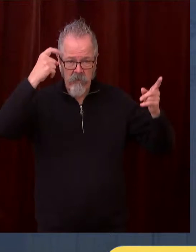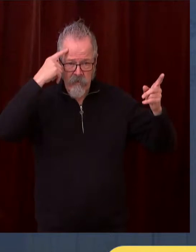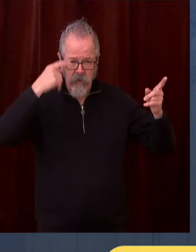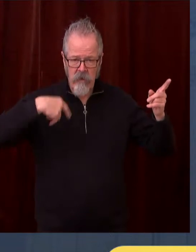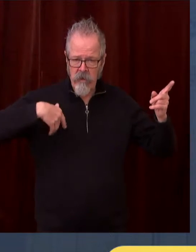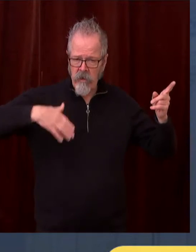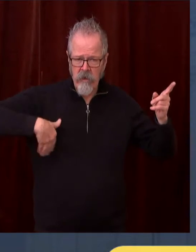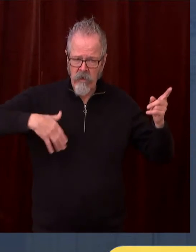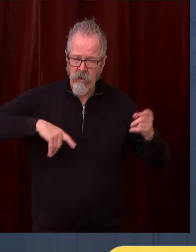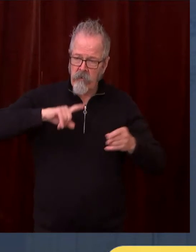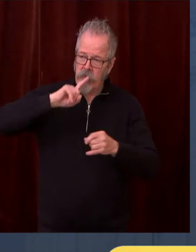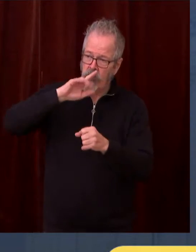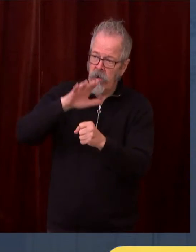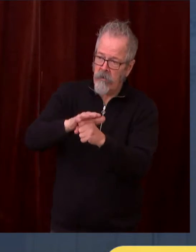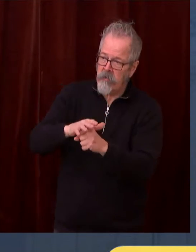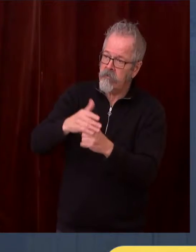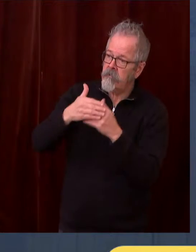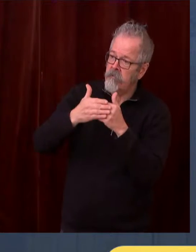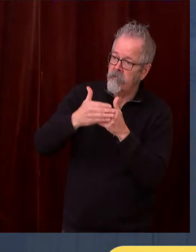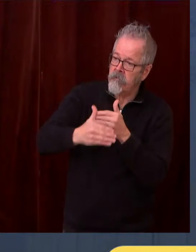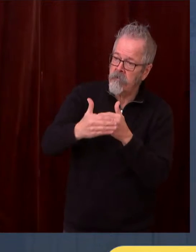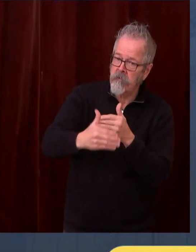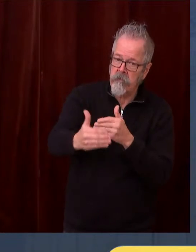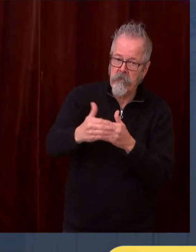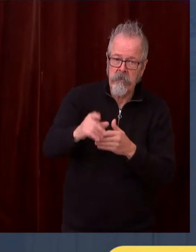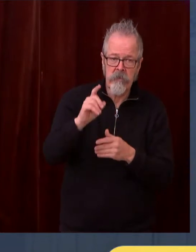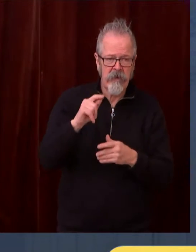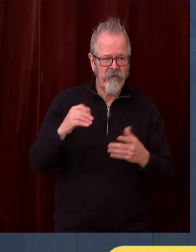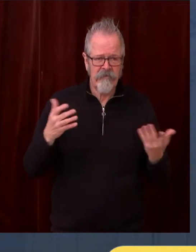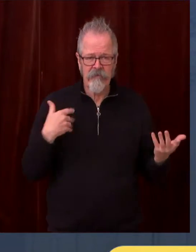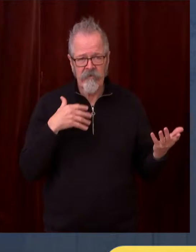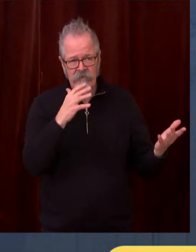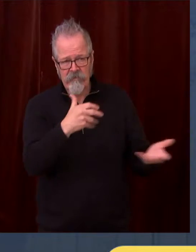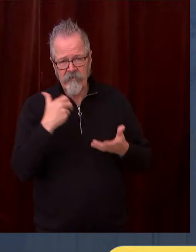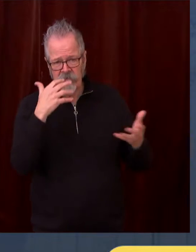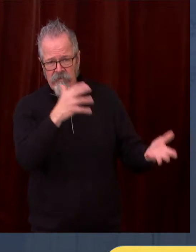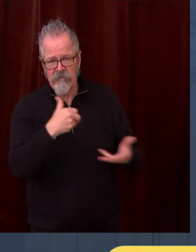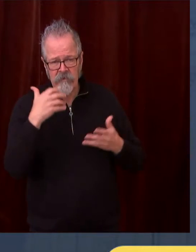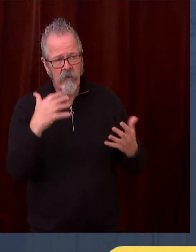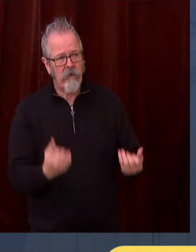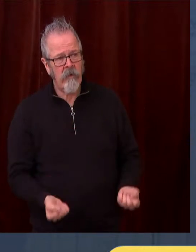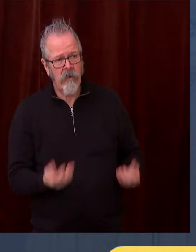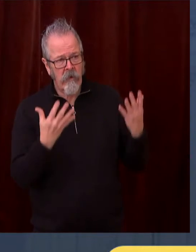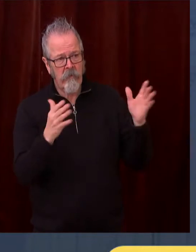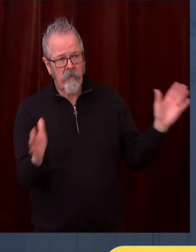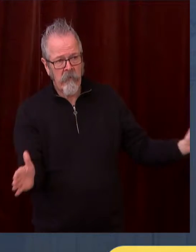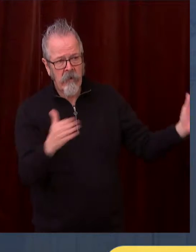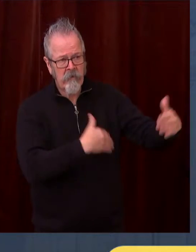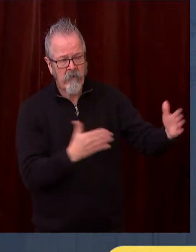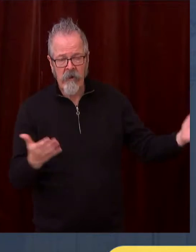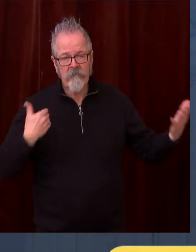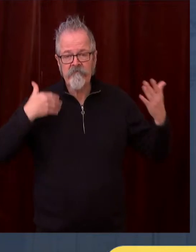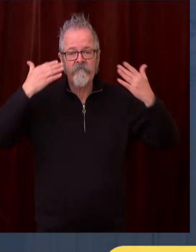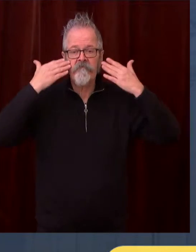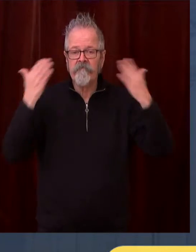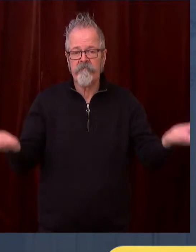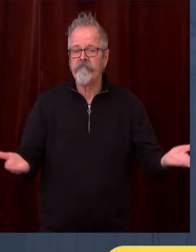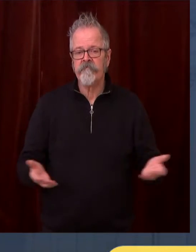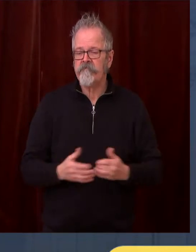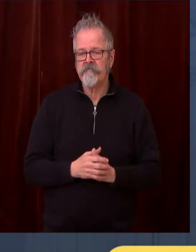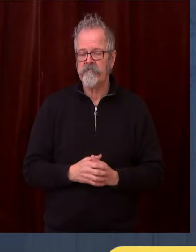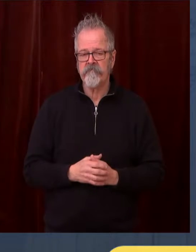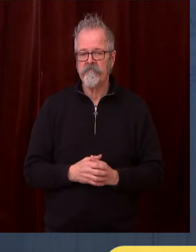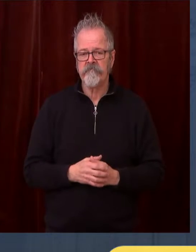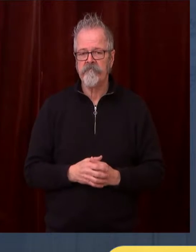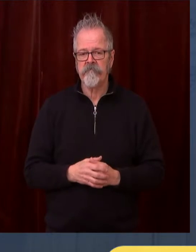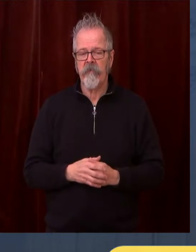we also don't know the uptake. We really hope that people will, choose to get vaccinated. We're very